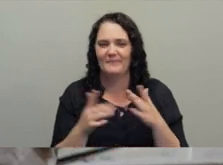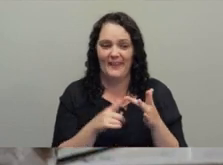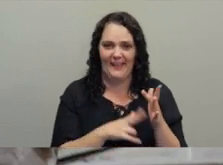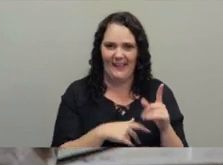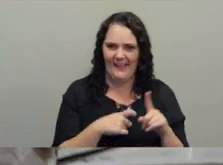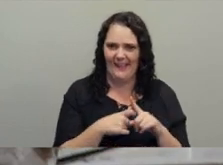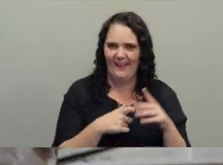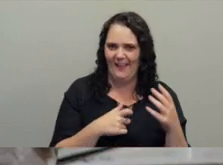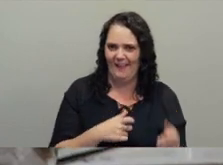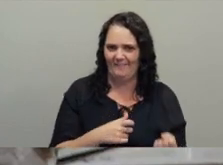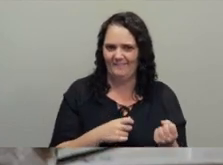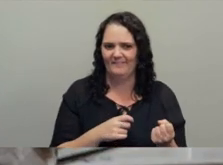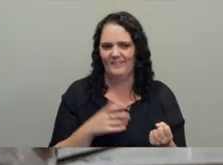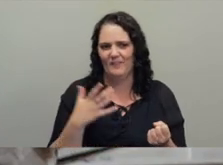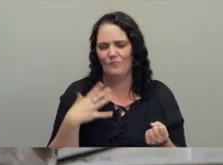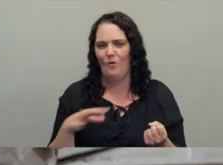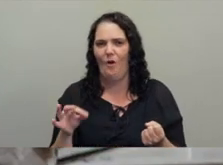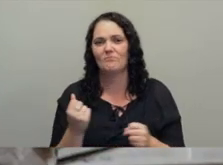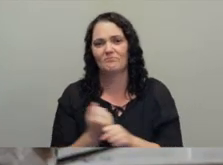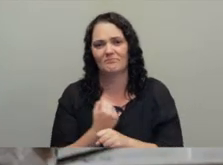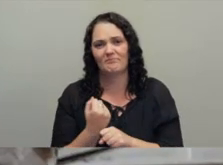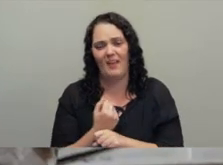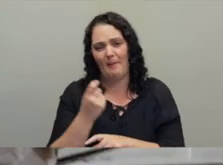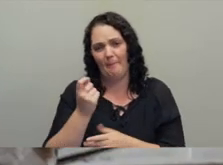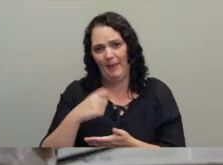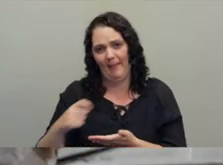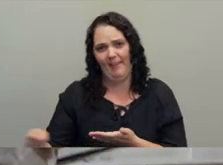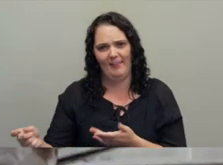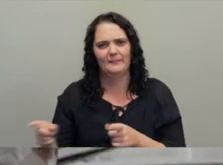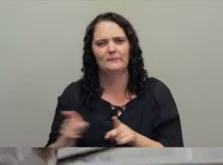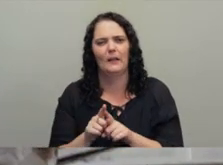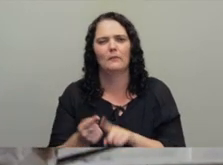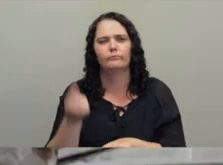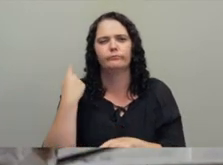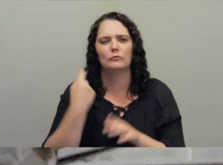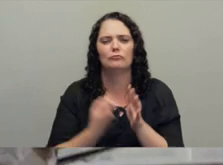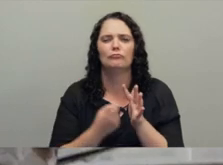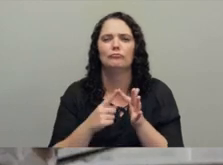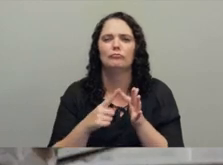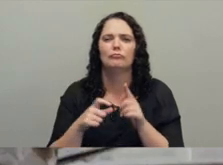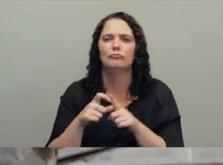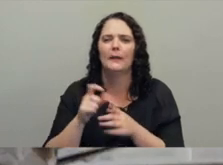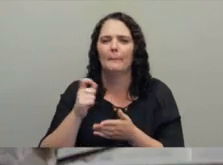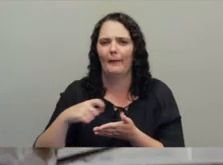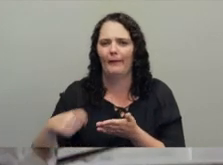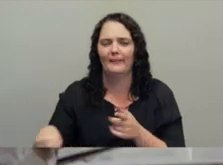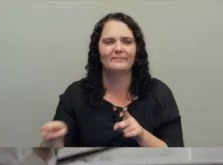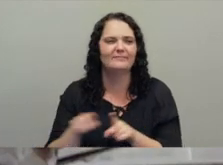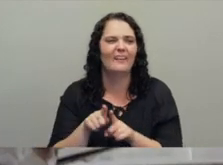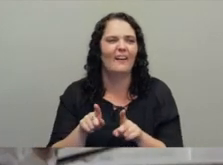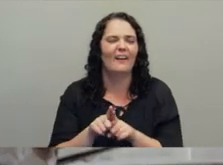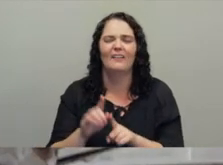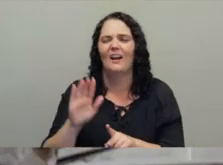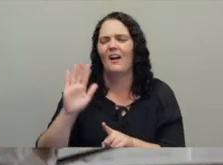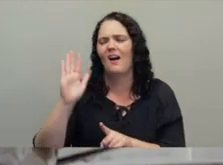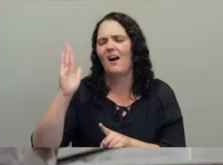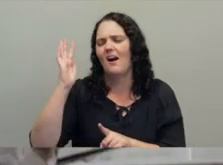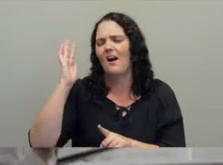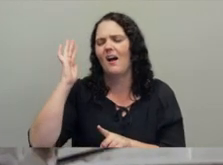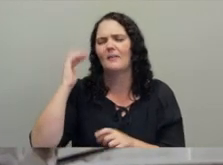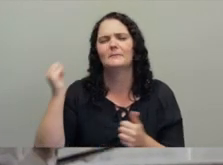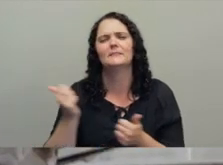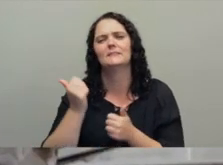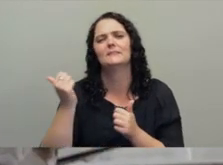easiest way to make your own pen is to make a reed pen, the same sort of pen that's been used for thousands of years by artists. And you can make out of any piece of